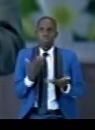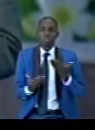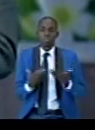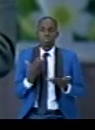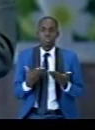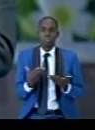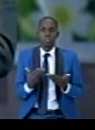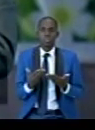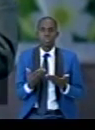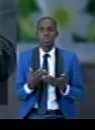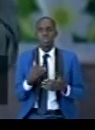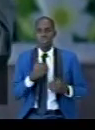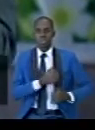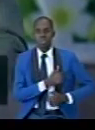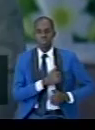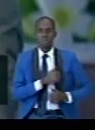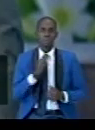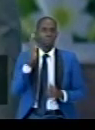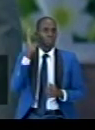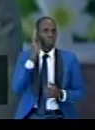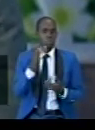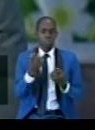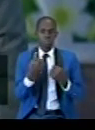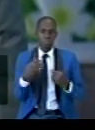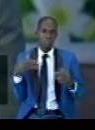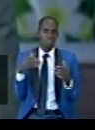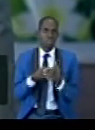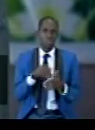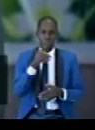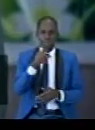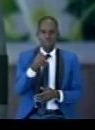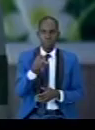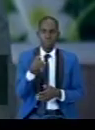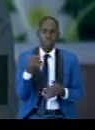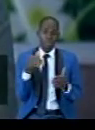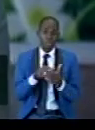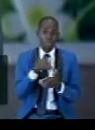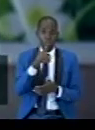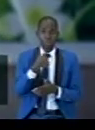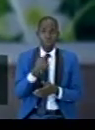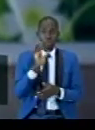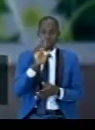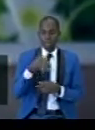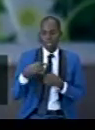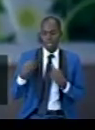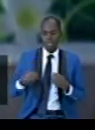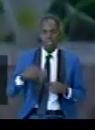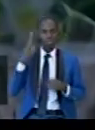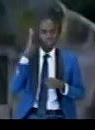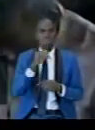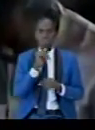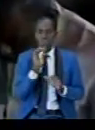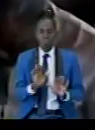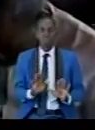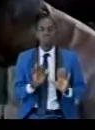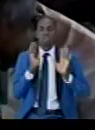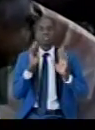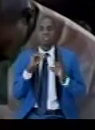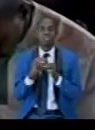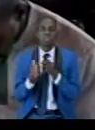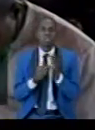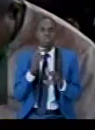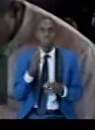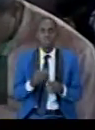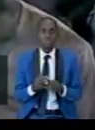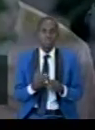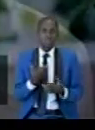host should encamp against me, against you, your heart will not fear. Though